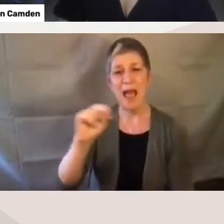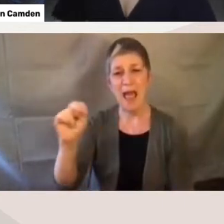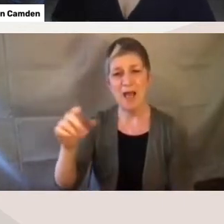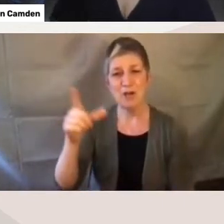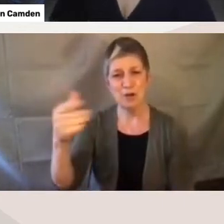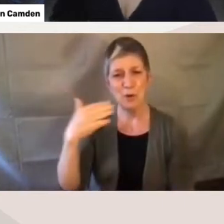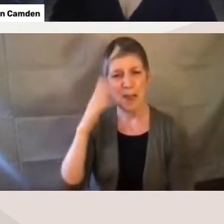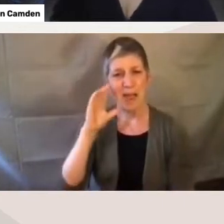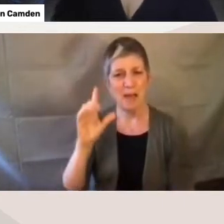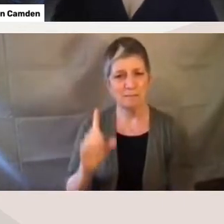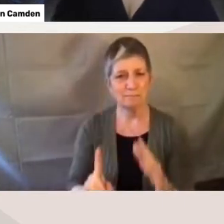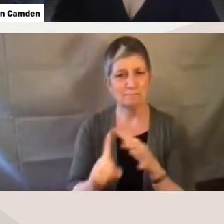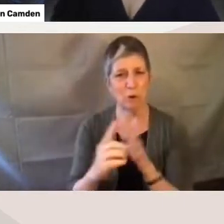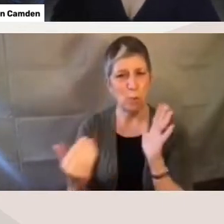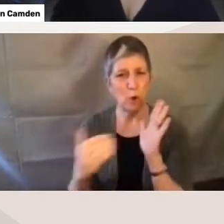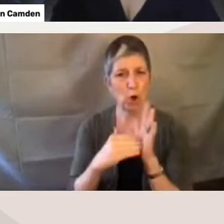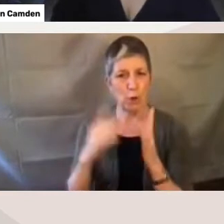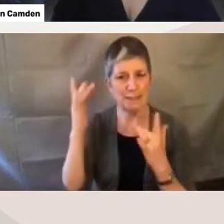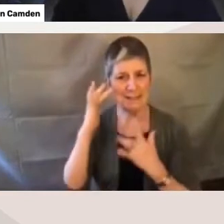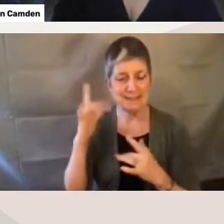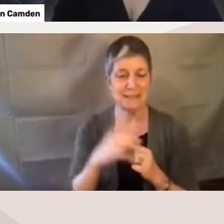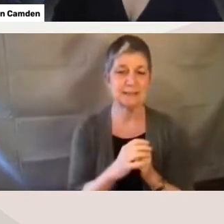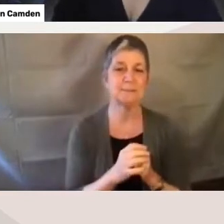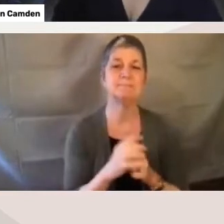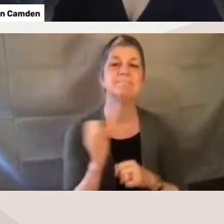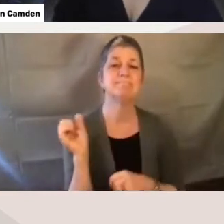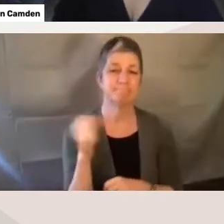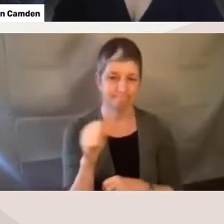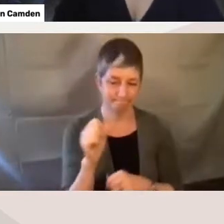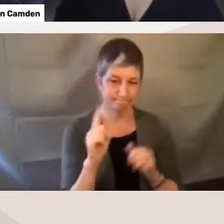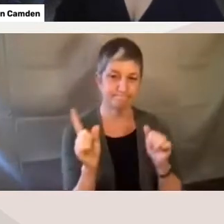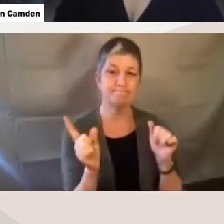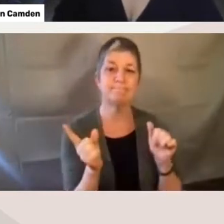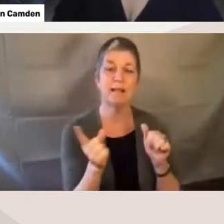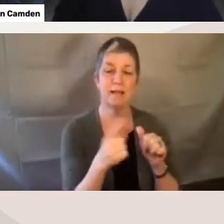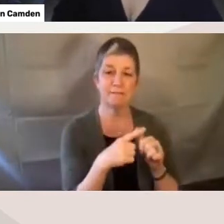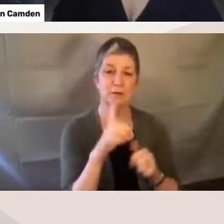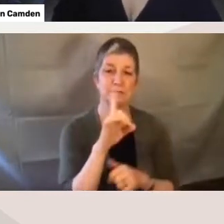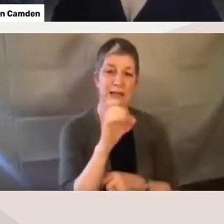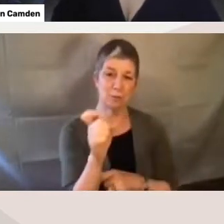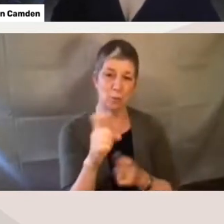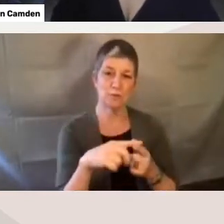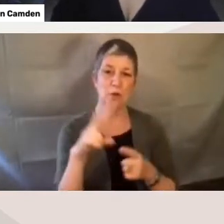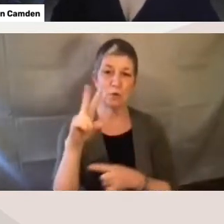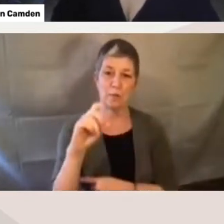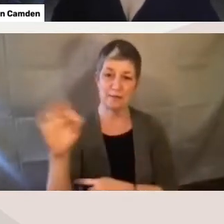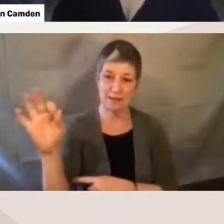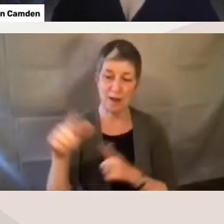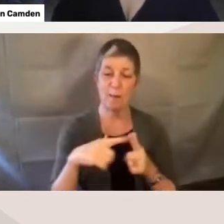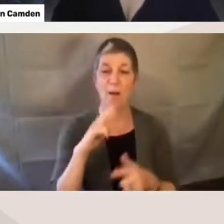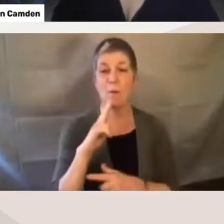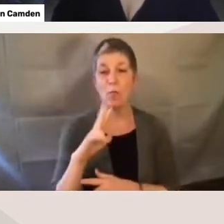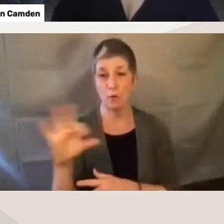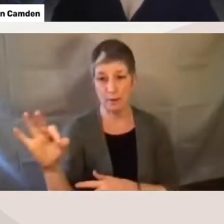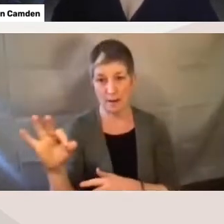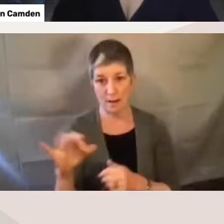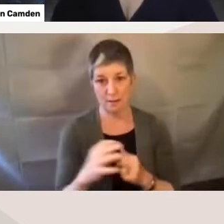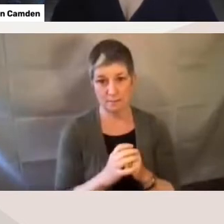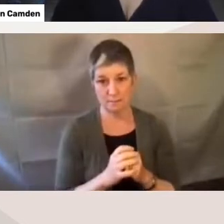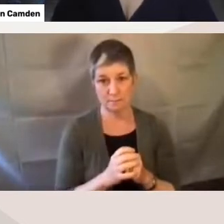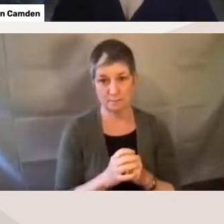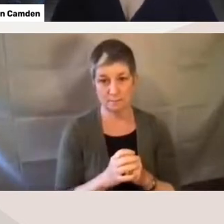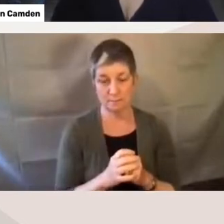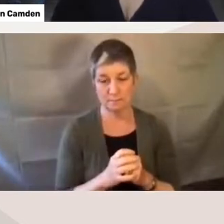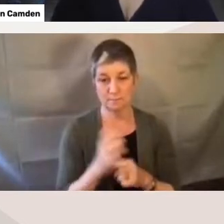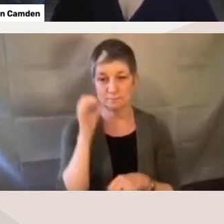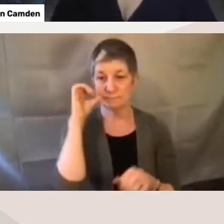a recurrent disease. Yeah, I was first diagnosed in 2009, and I was 39 years old. And